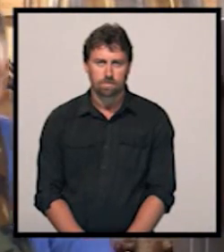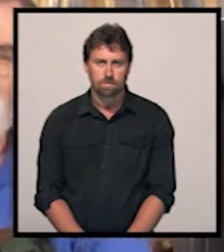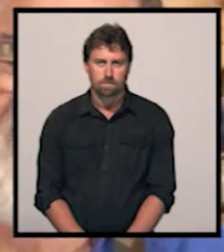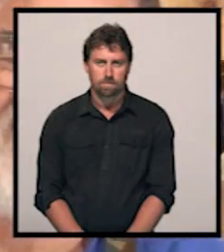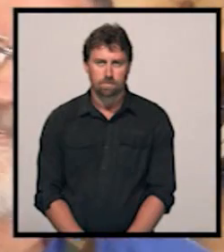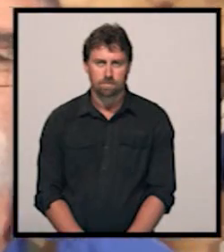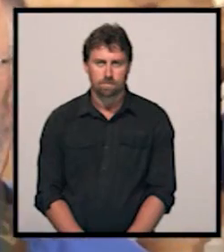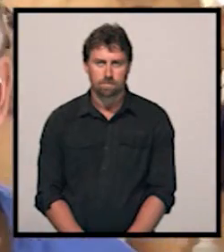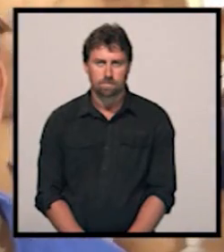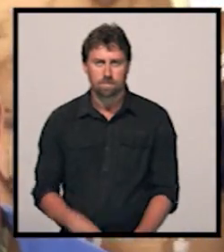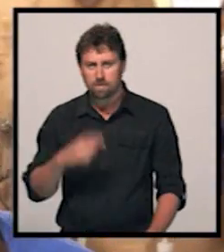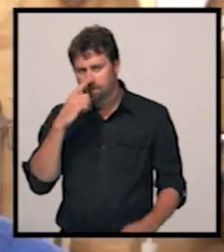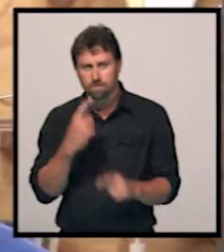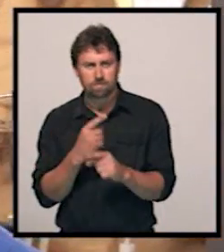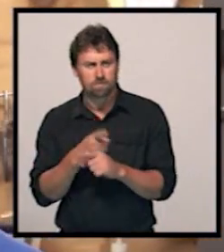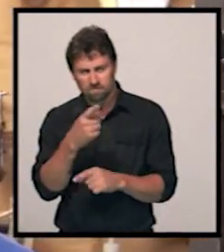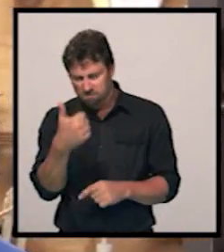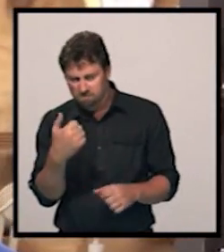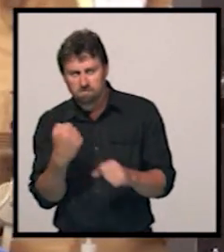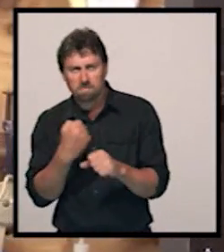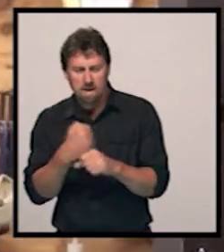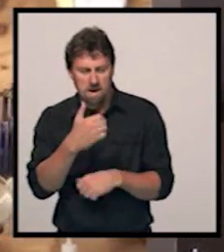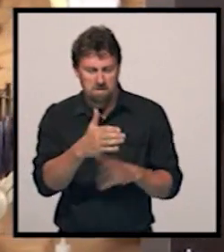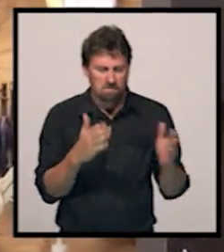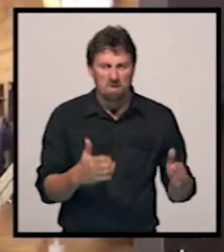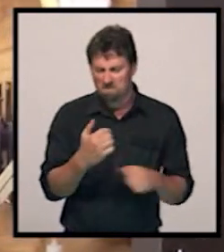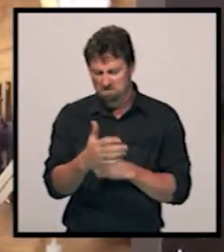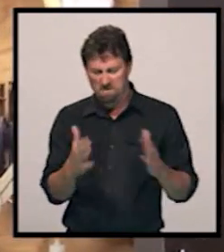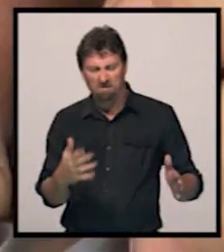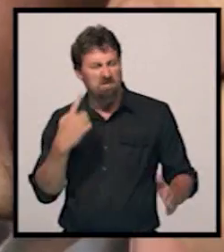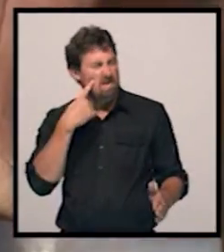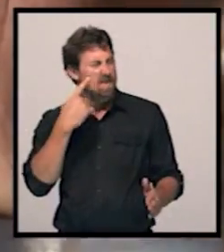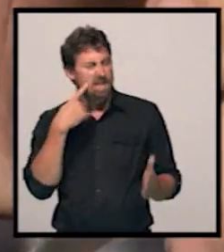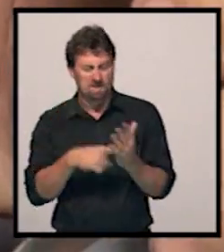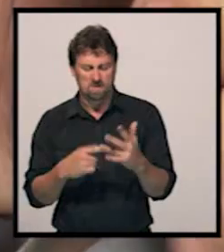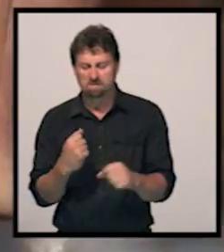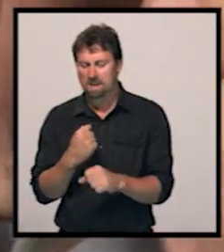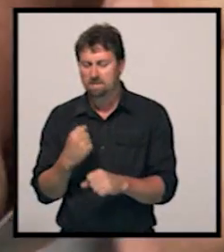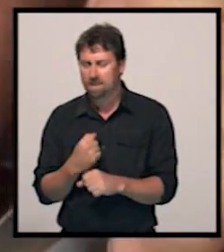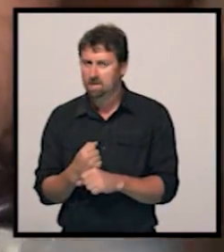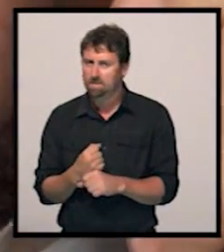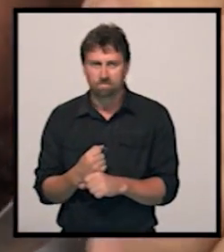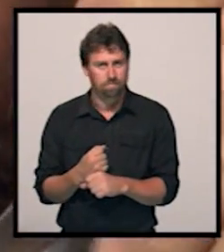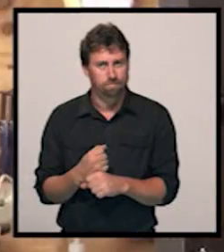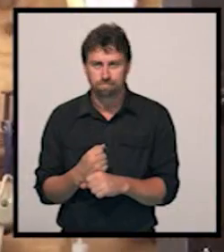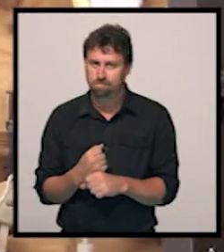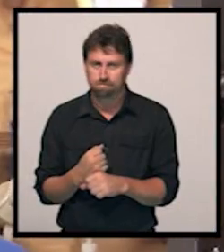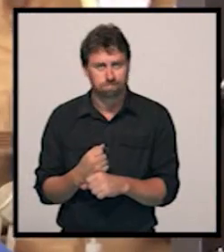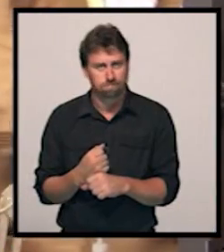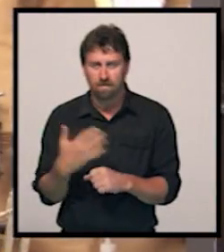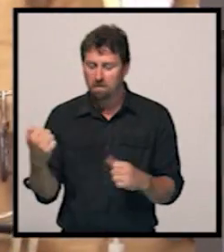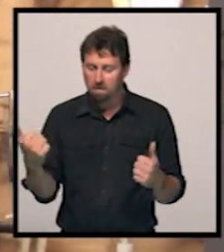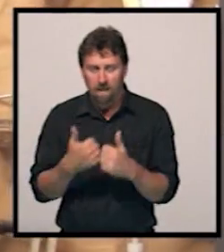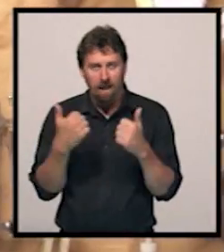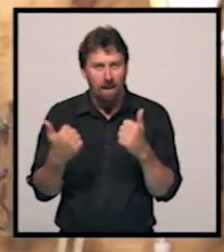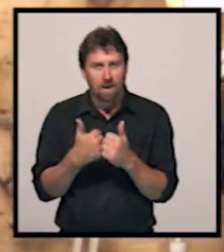You know, people think, oh, it's easy making a box. Yeah, there's nothing to it. But I hope you can see now, there's a